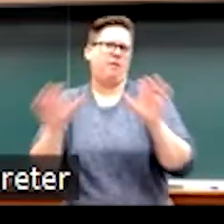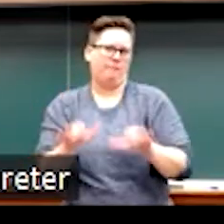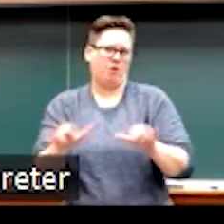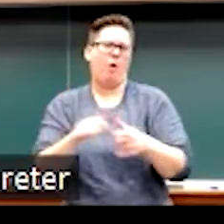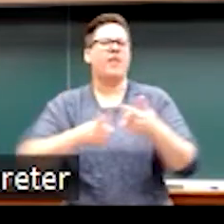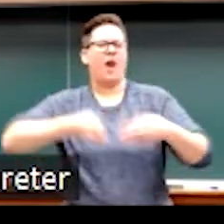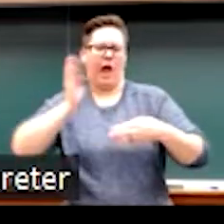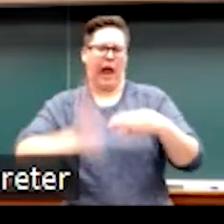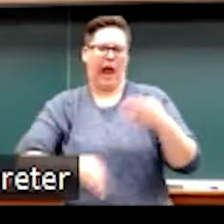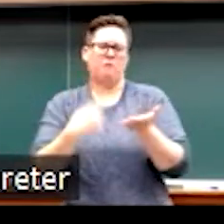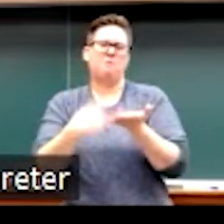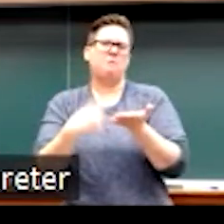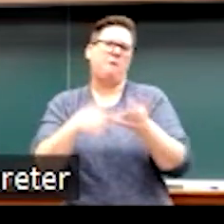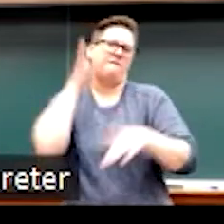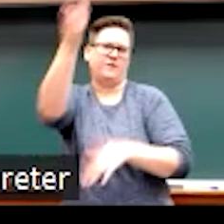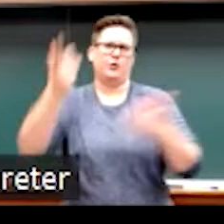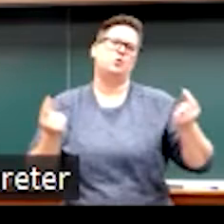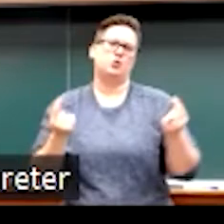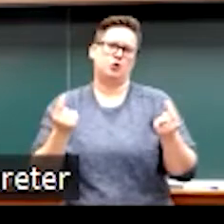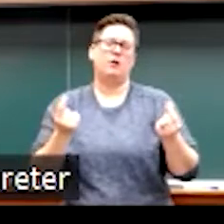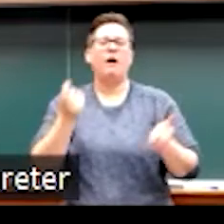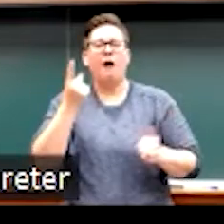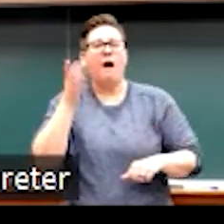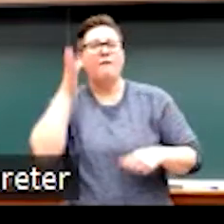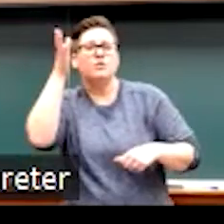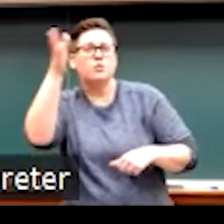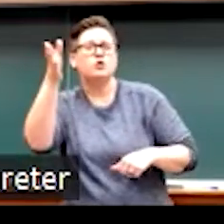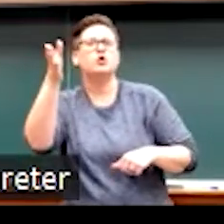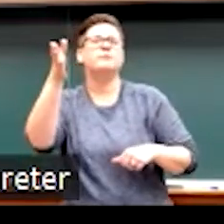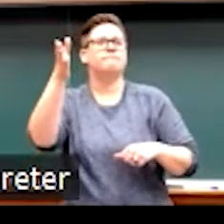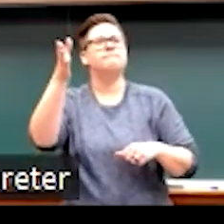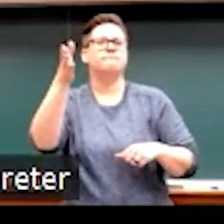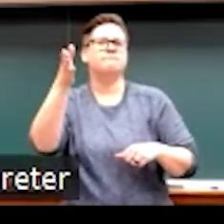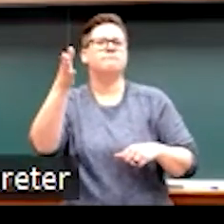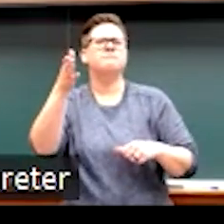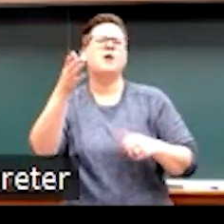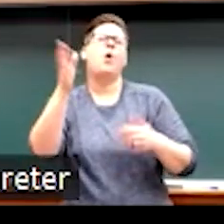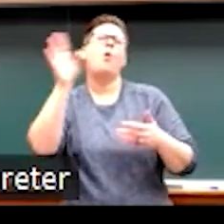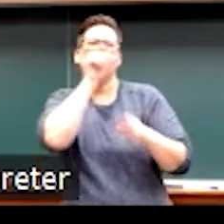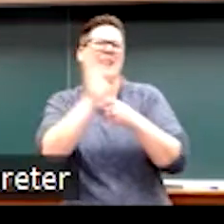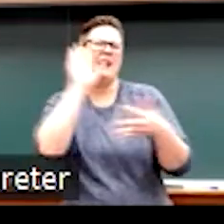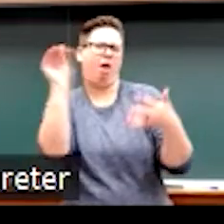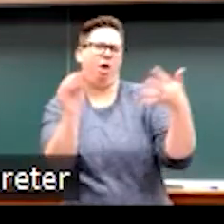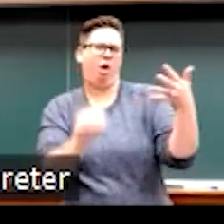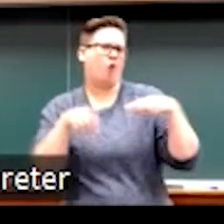and then close out by talking a little bit about where we're going, although future directions will be intermixed throughout.